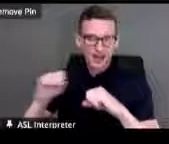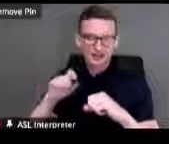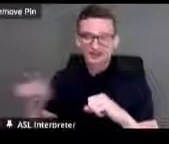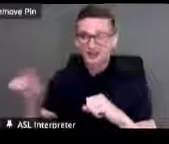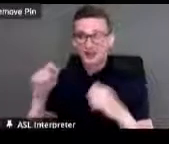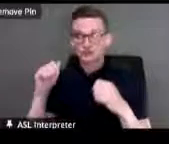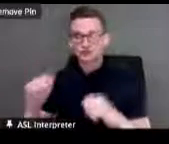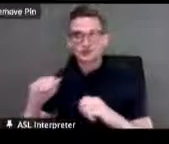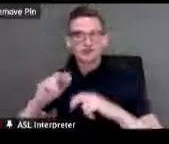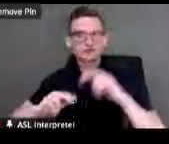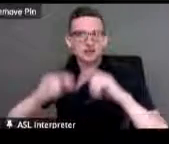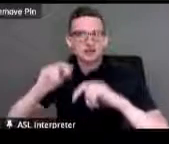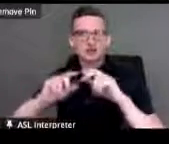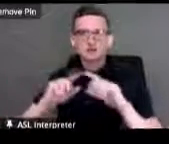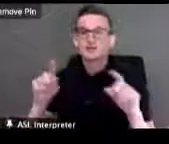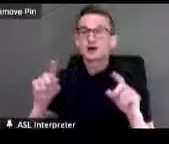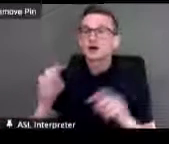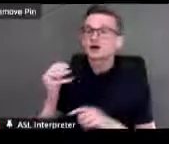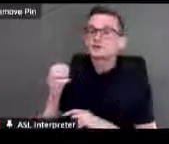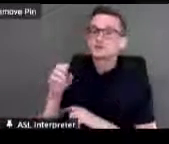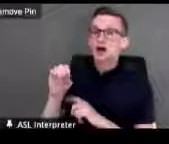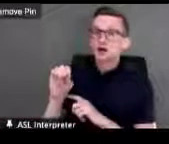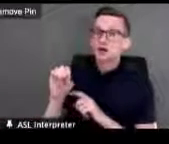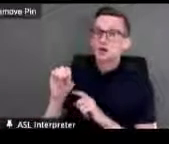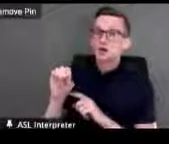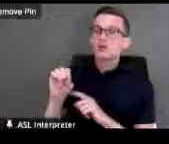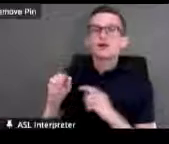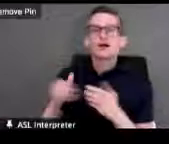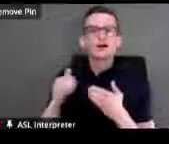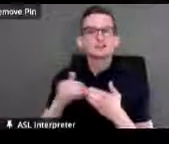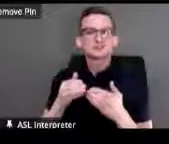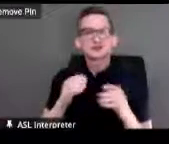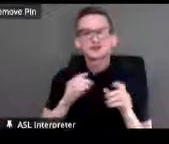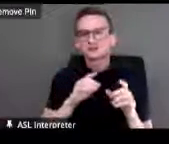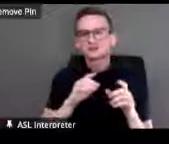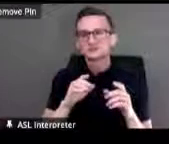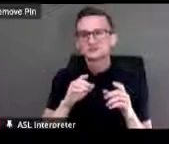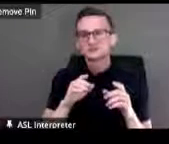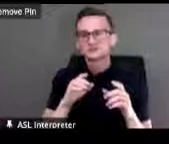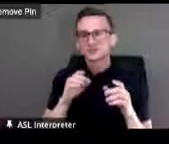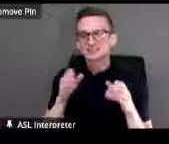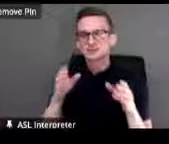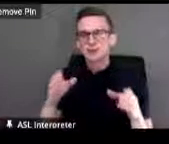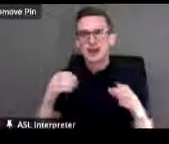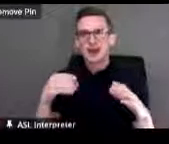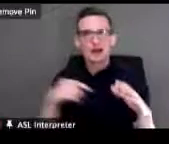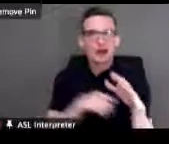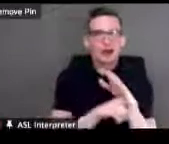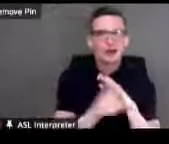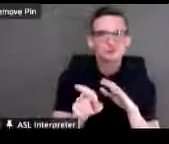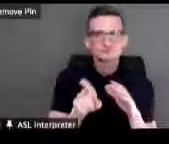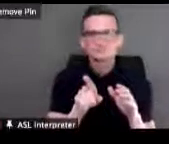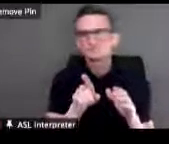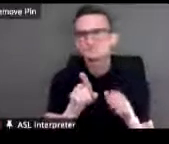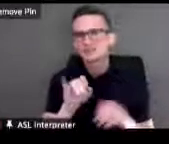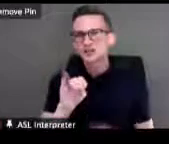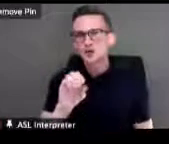up into the back of Yosemite, which if you've never driven that, going from the